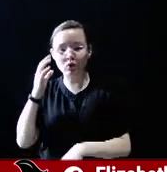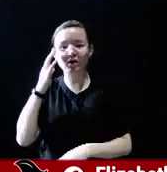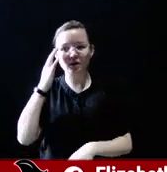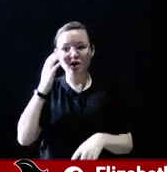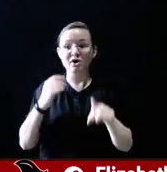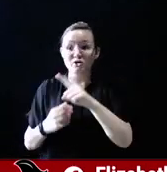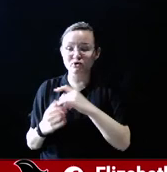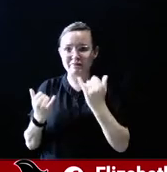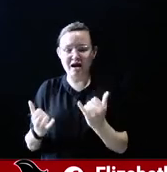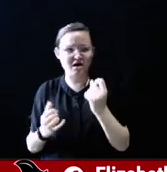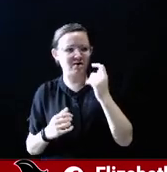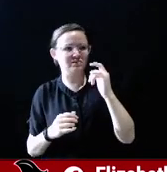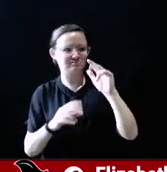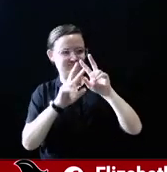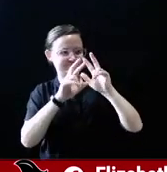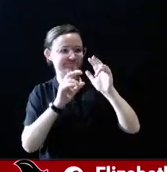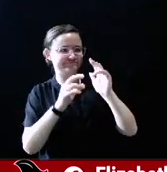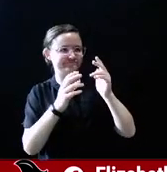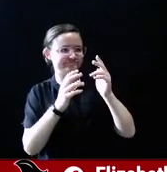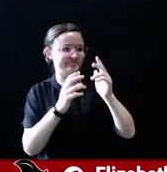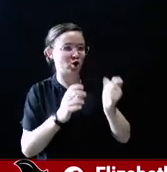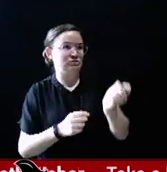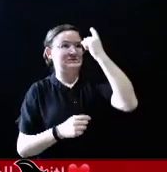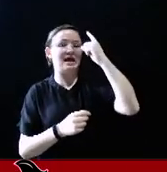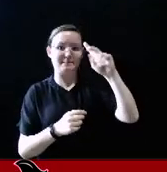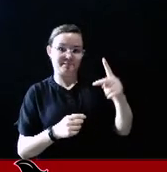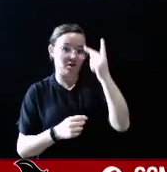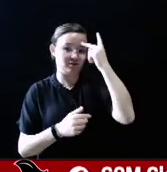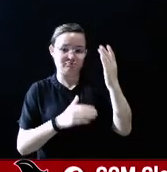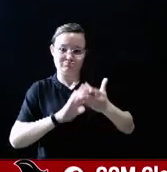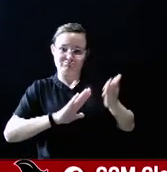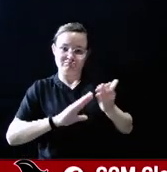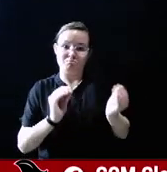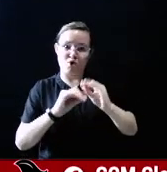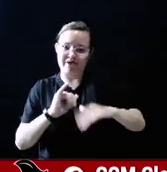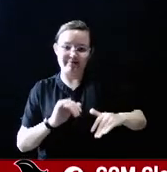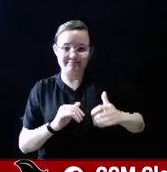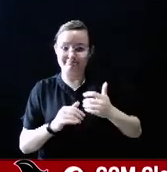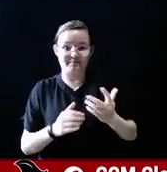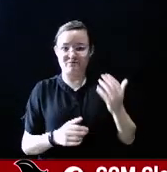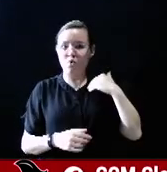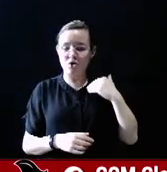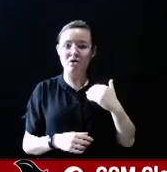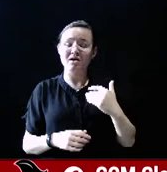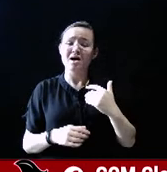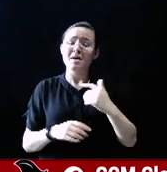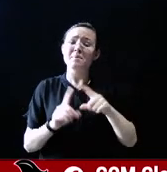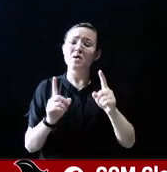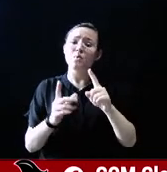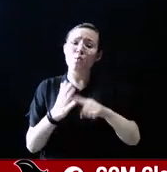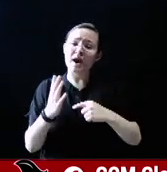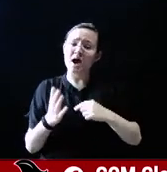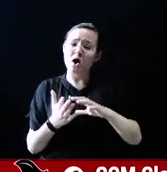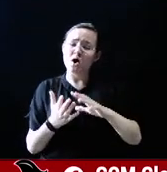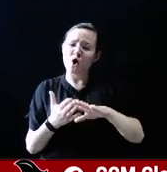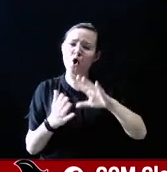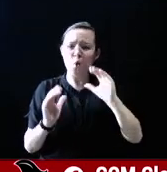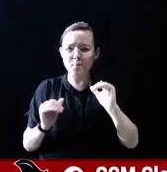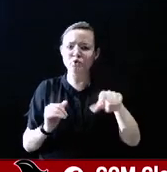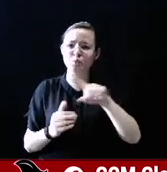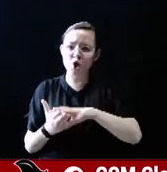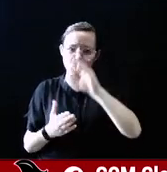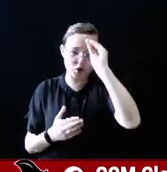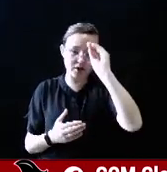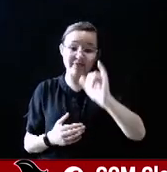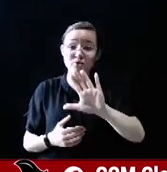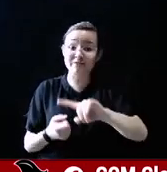workings of the political machine than any class before you. What I hope that you've also learned along the way is that your